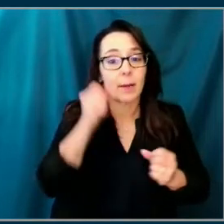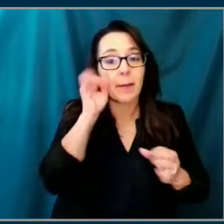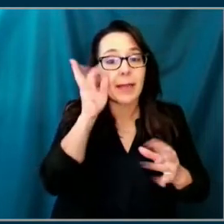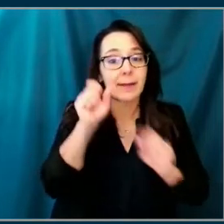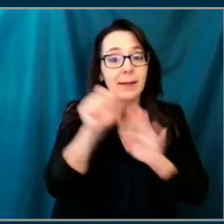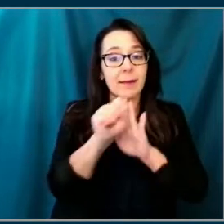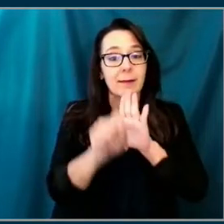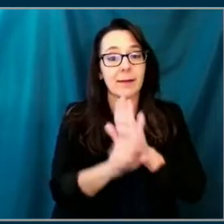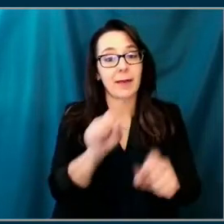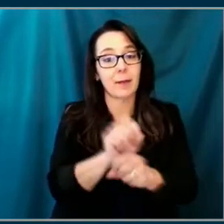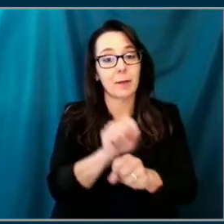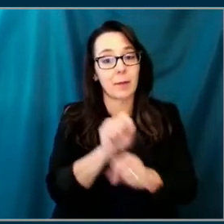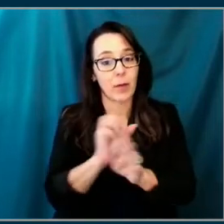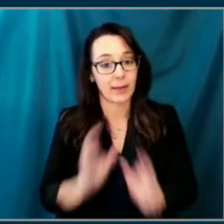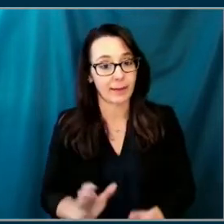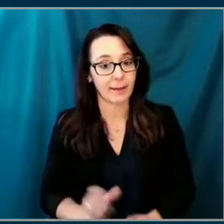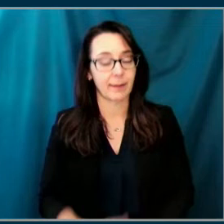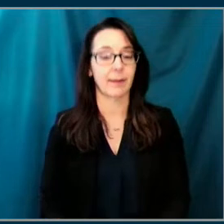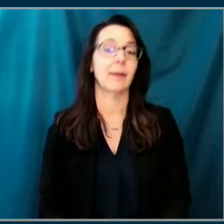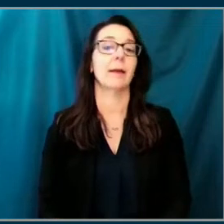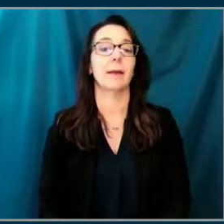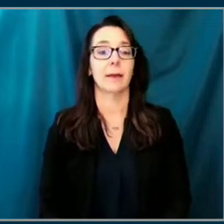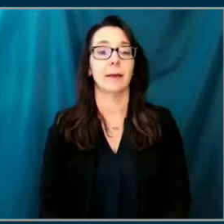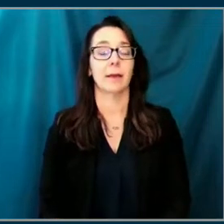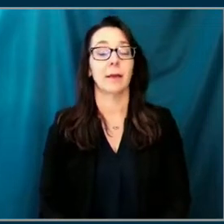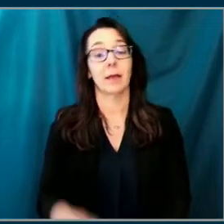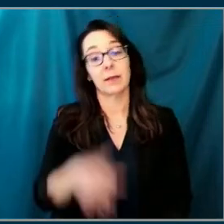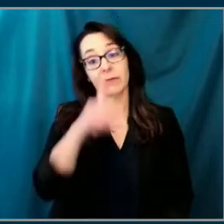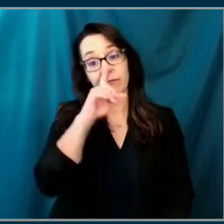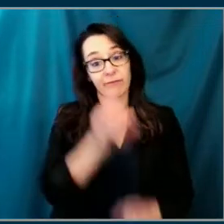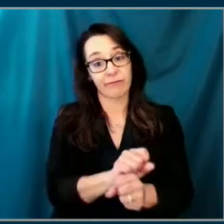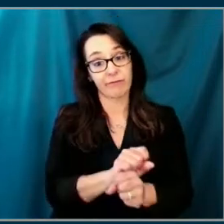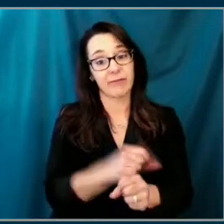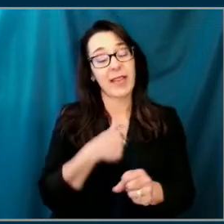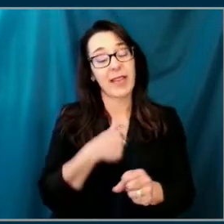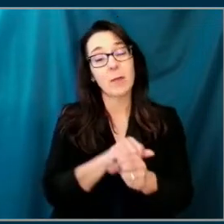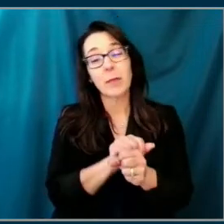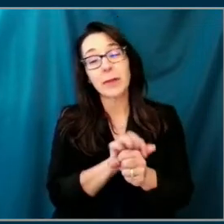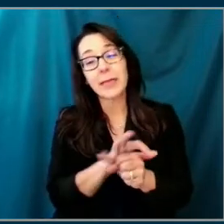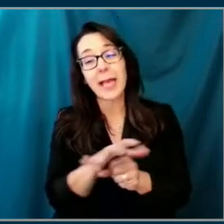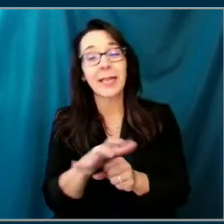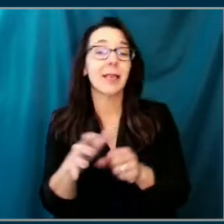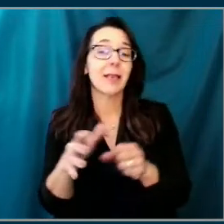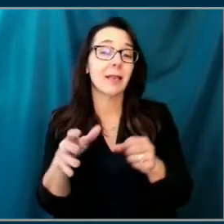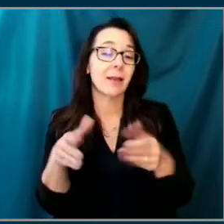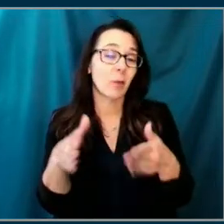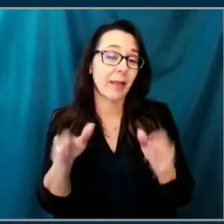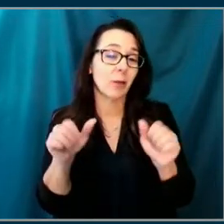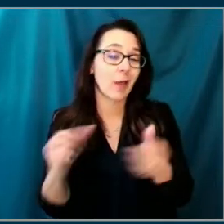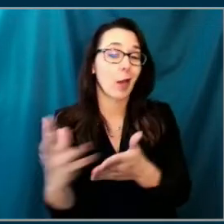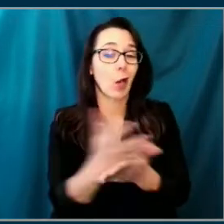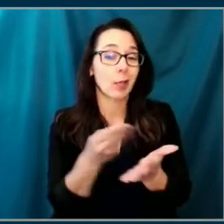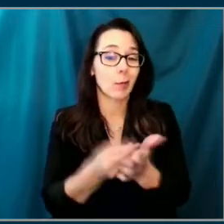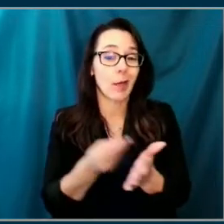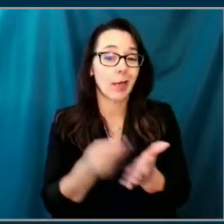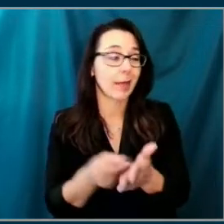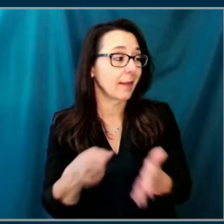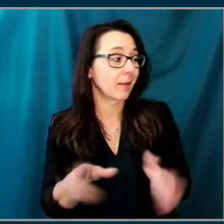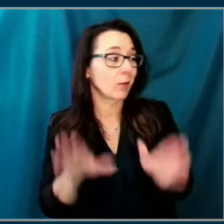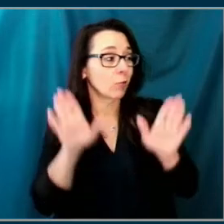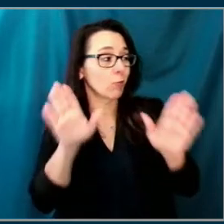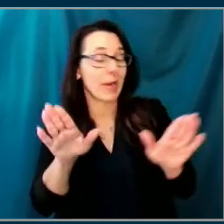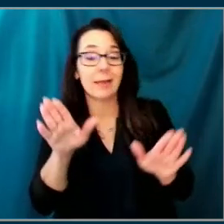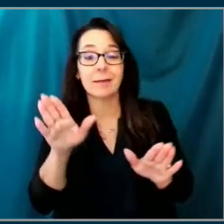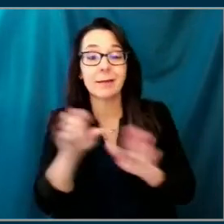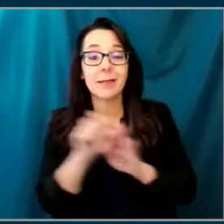employees. The fortunate reality is that there are plenty of ways to make a buck in this great state of California.